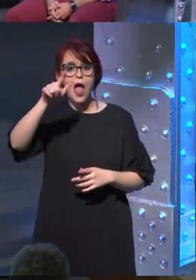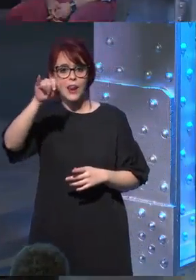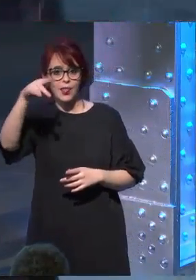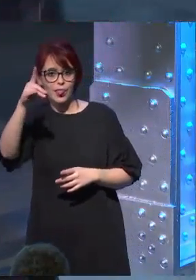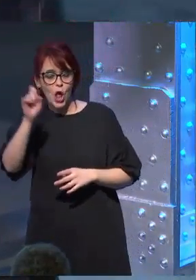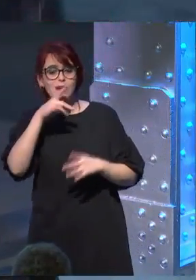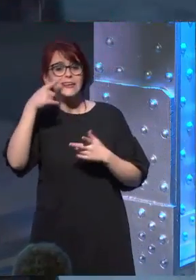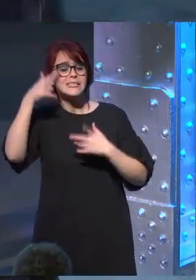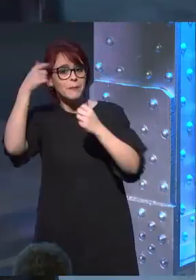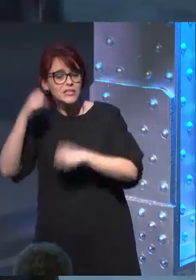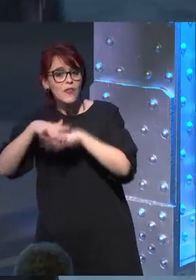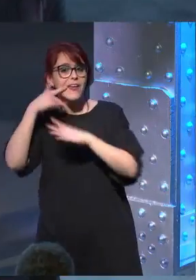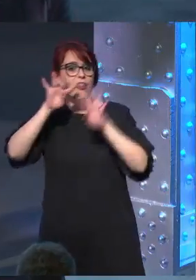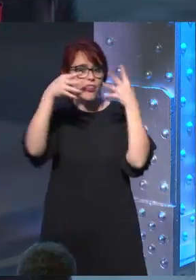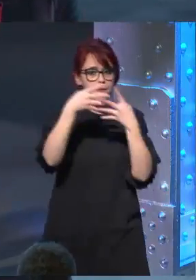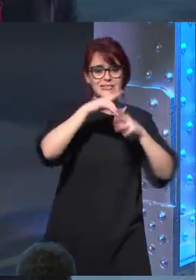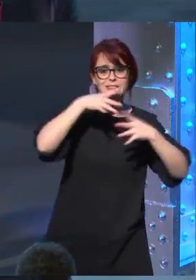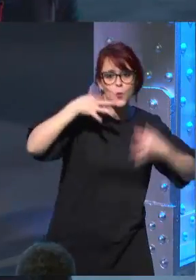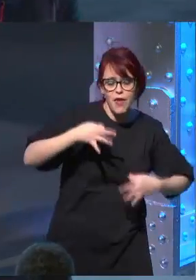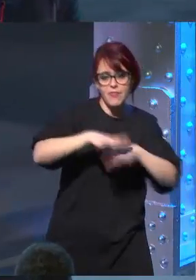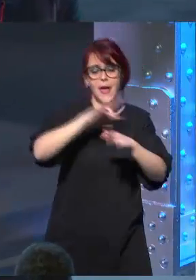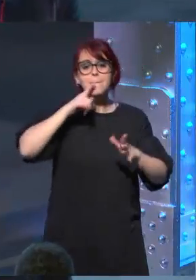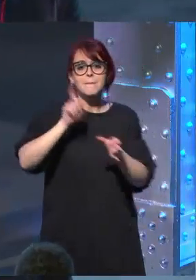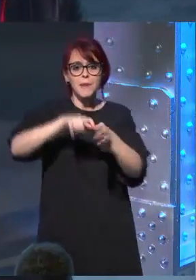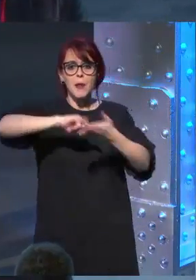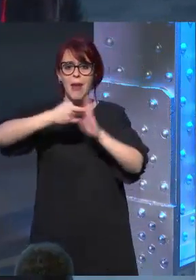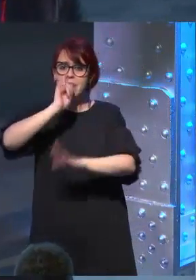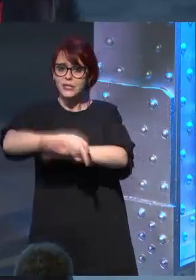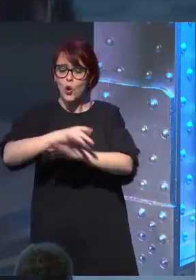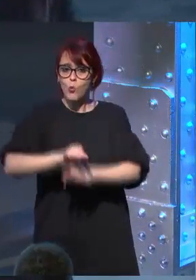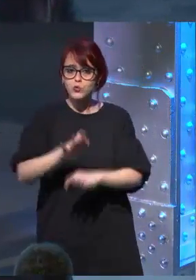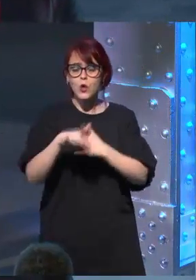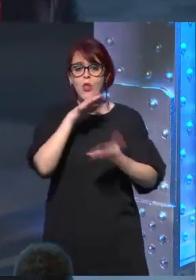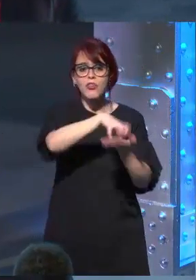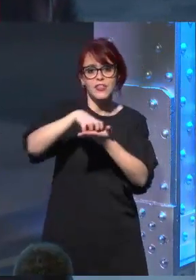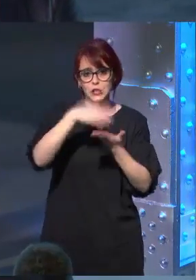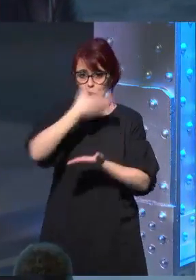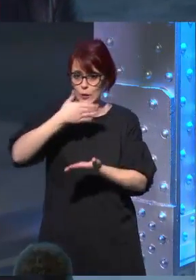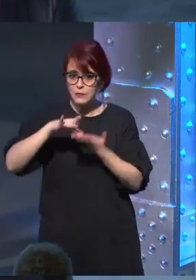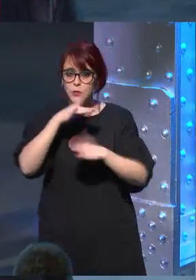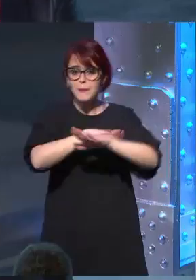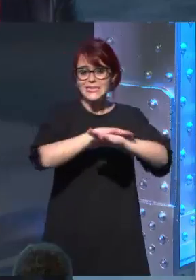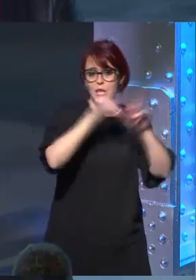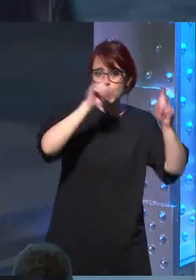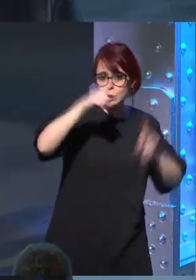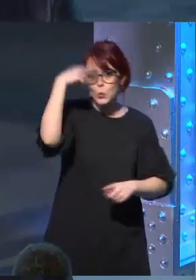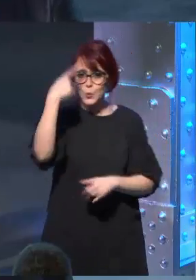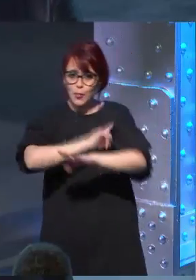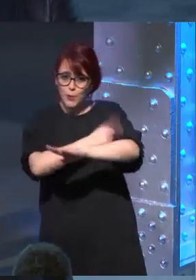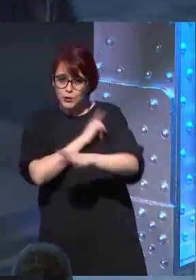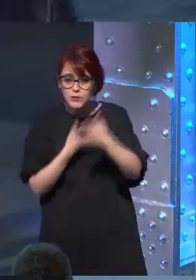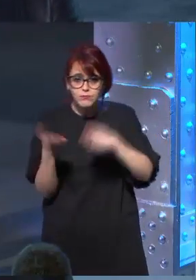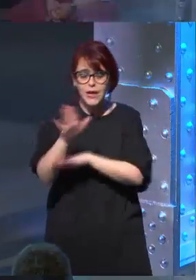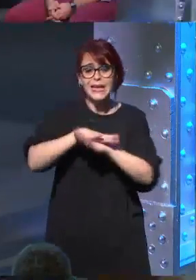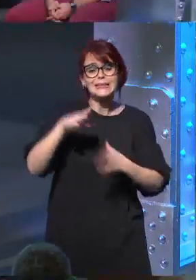We have Hector Galindo, an expert in cybersecurity and information research. He's a member of Director Plan. It's an initiative for